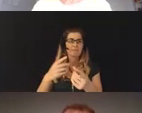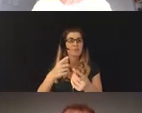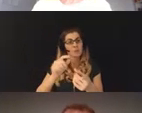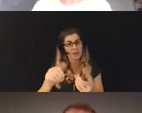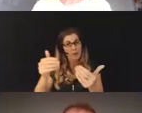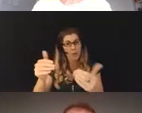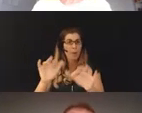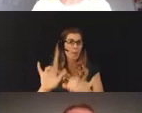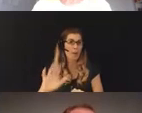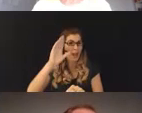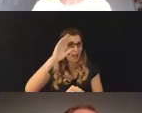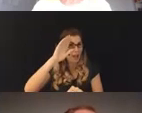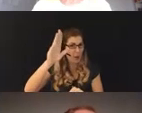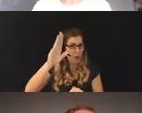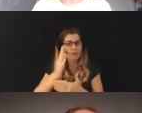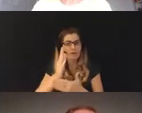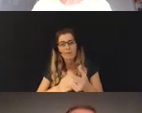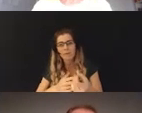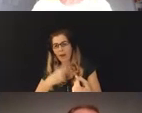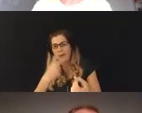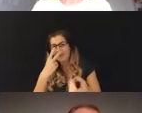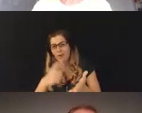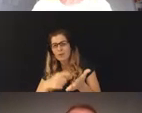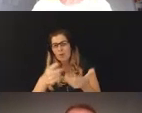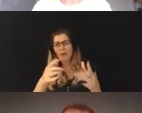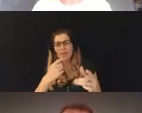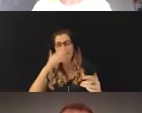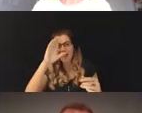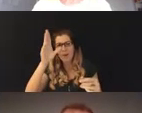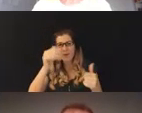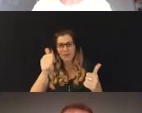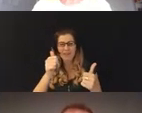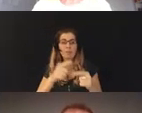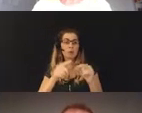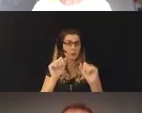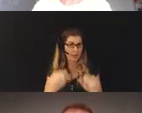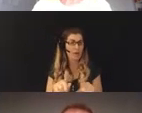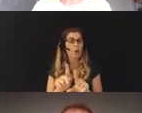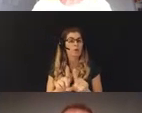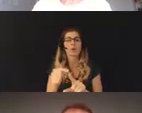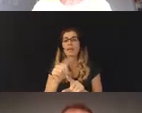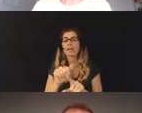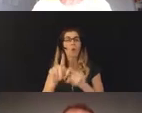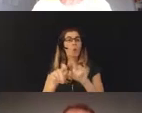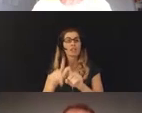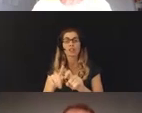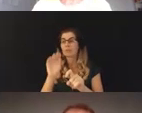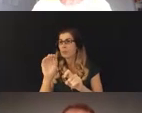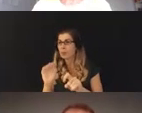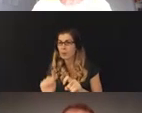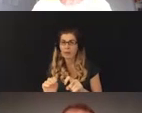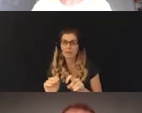I know some of you have already done that, but you can ask your questions there. And Susan O will be asking at the